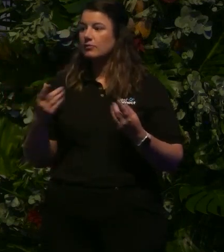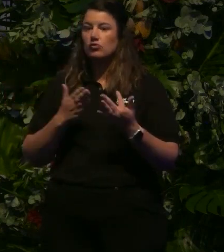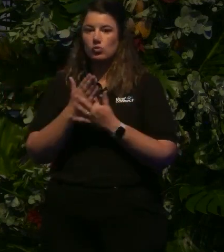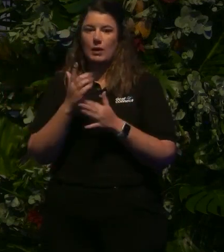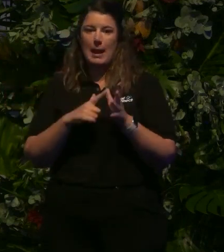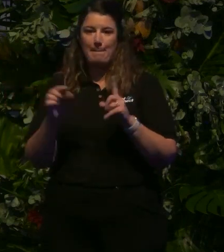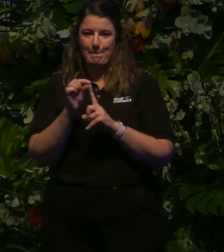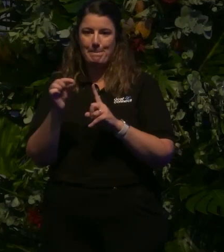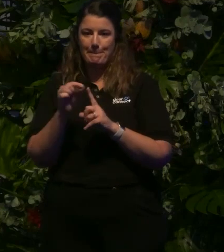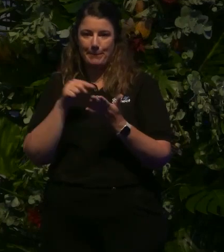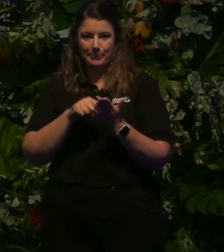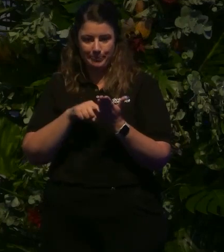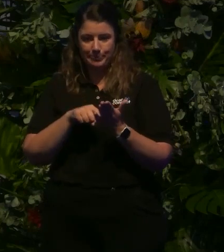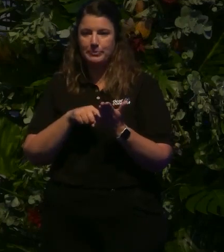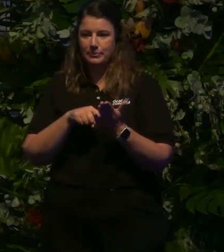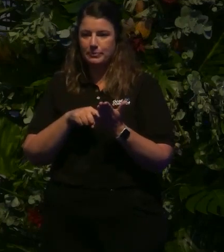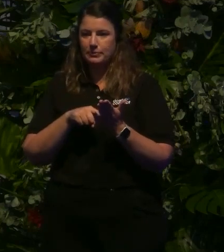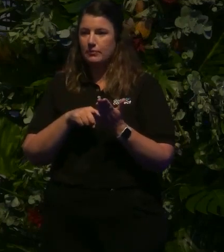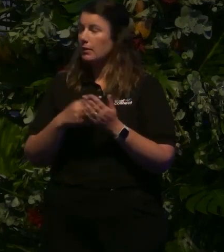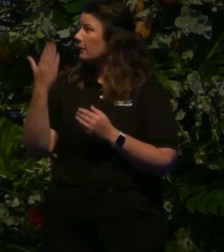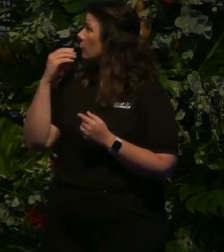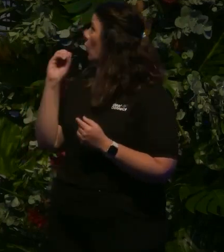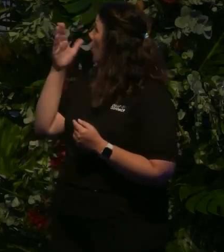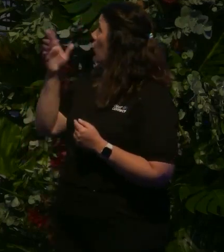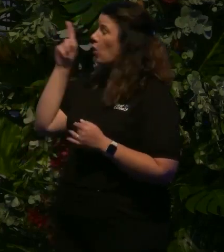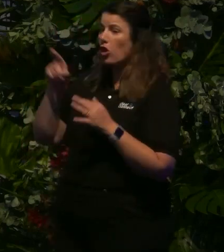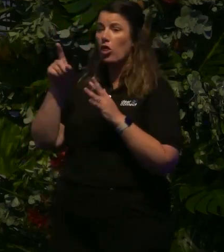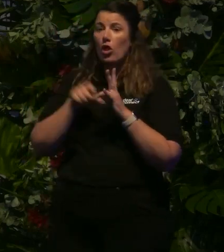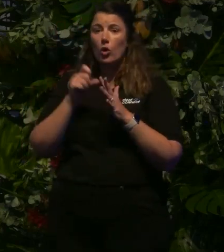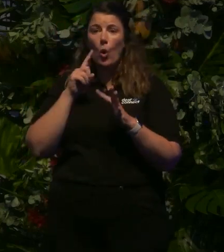app. The code was on the screen a few minutes before.